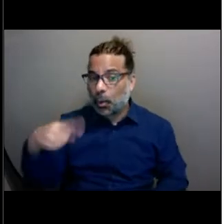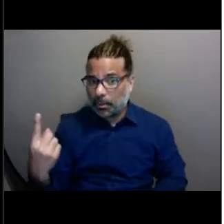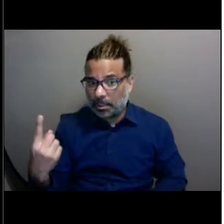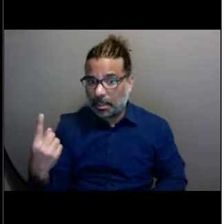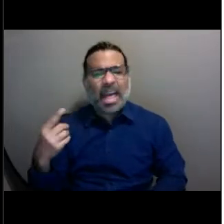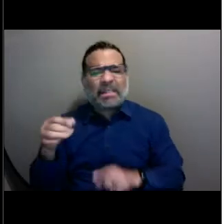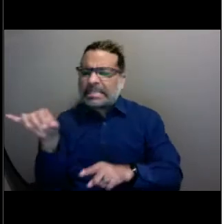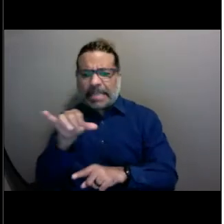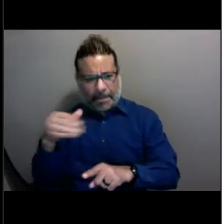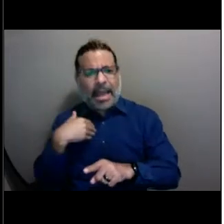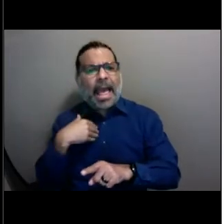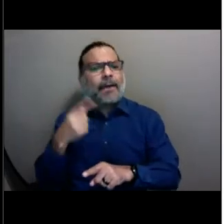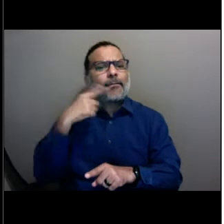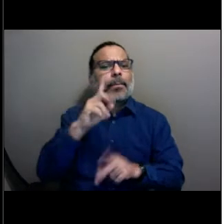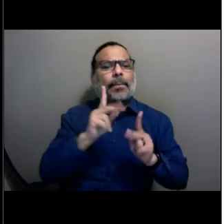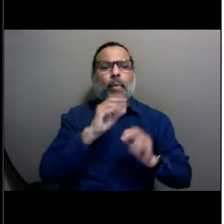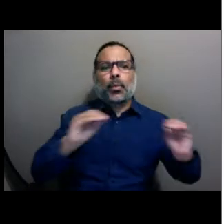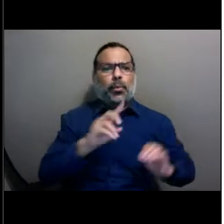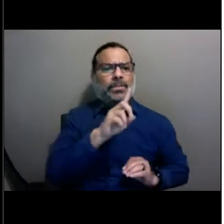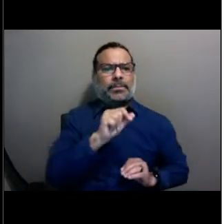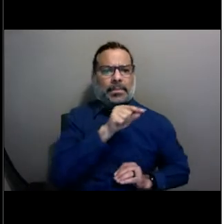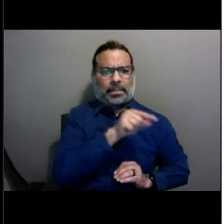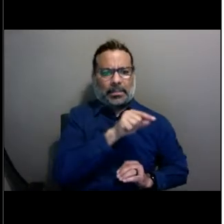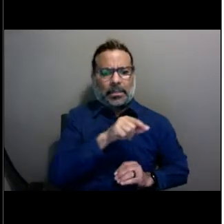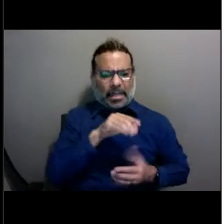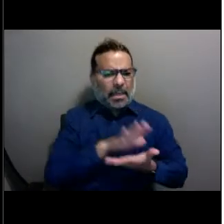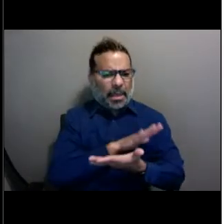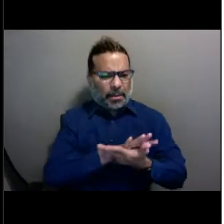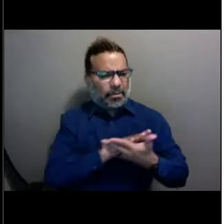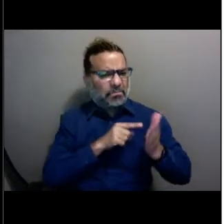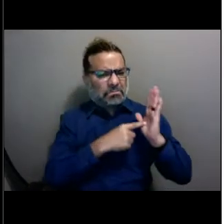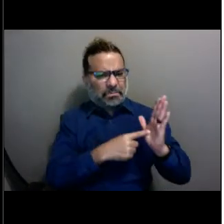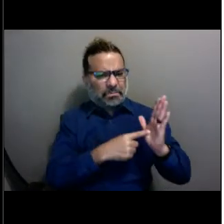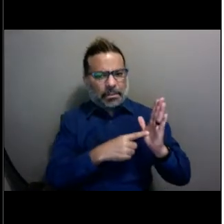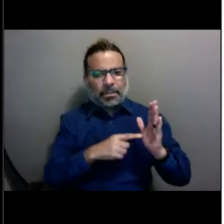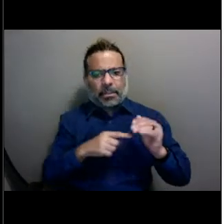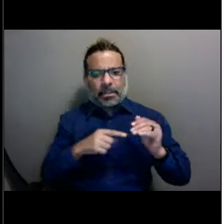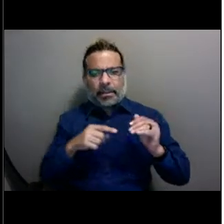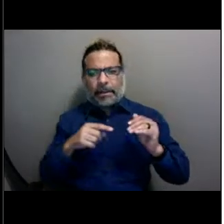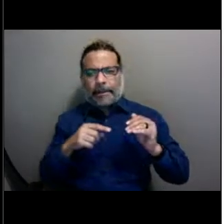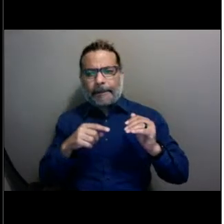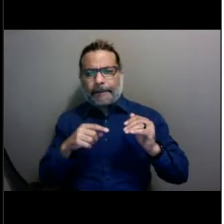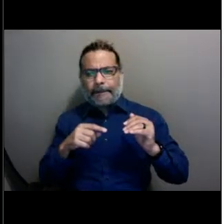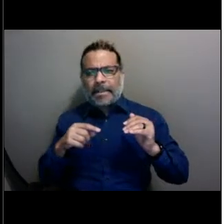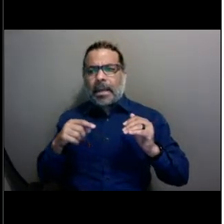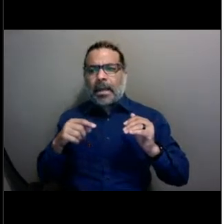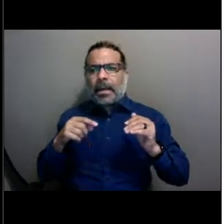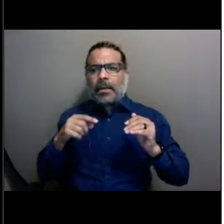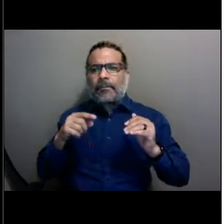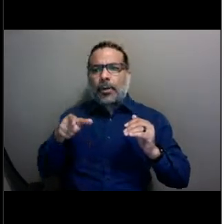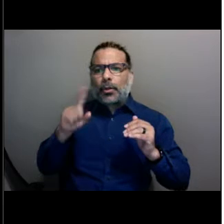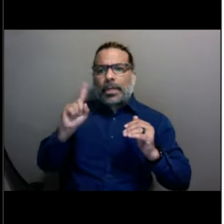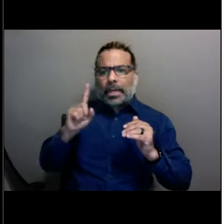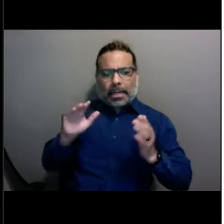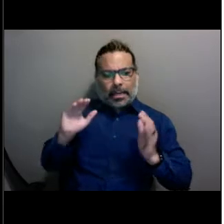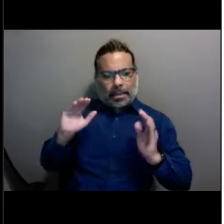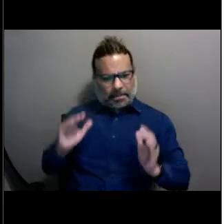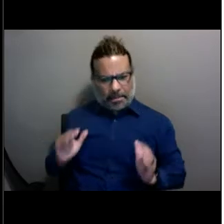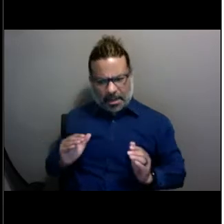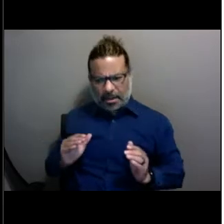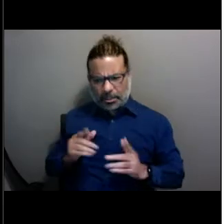table for people without disabilities in the paper for you to compare. For starting with people